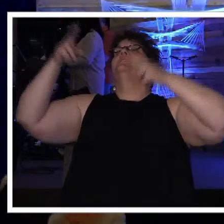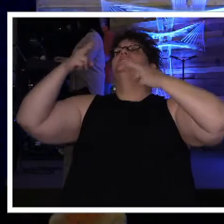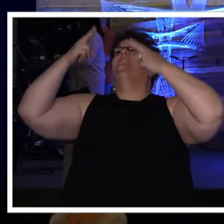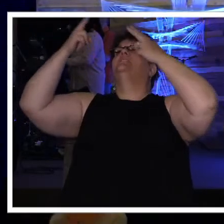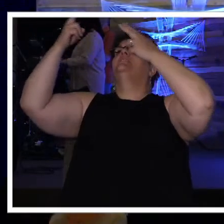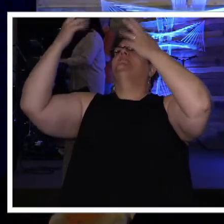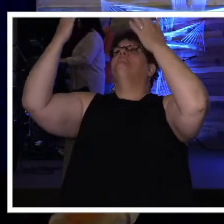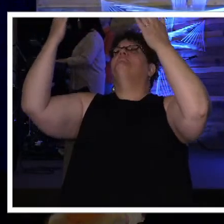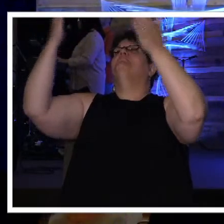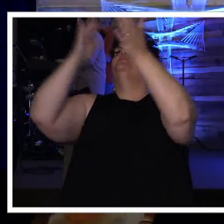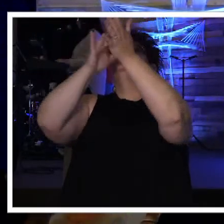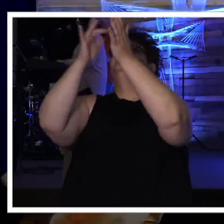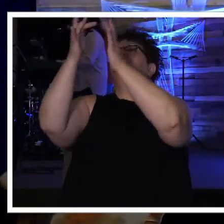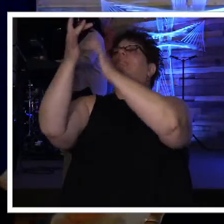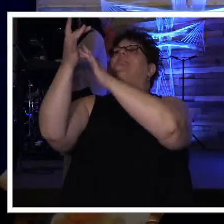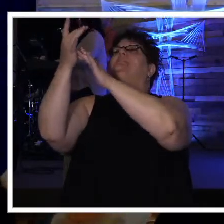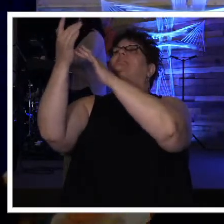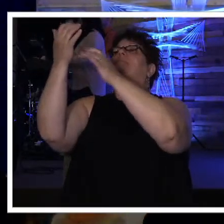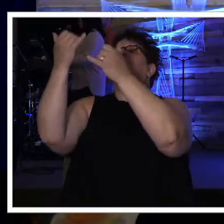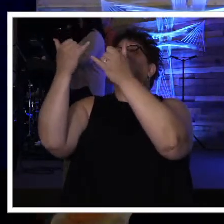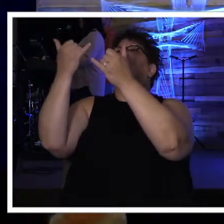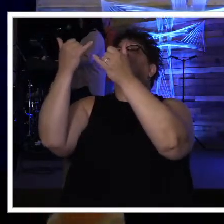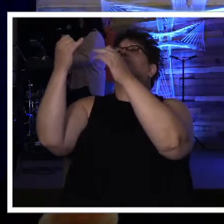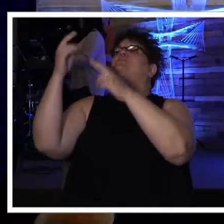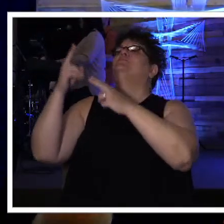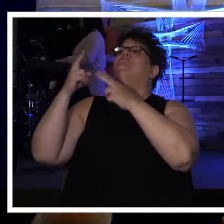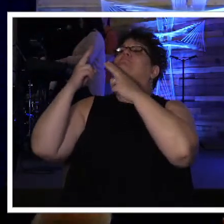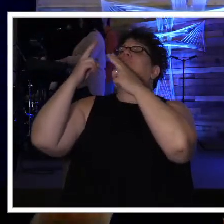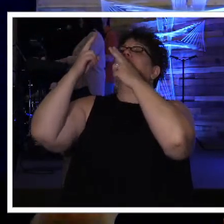you today, Jesus.